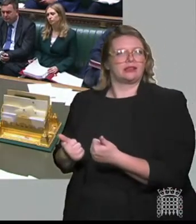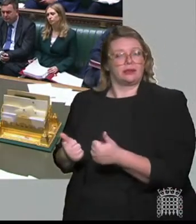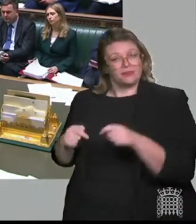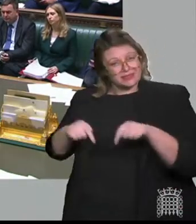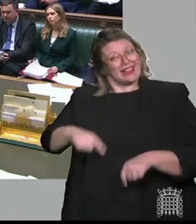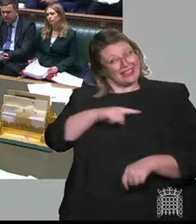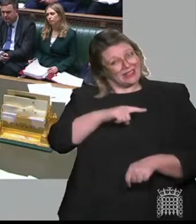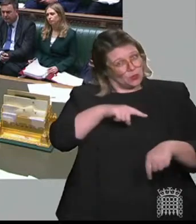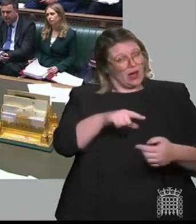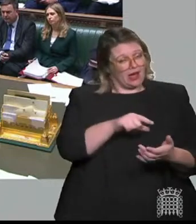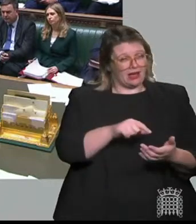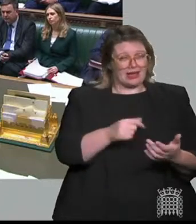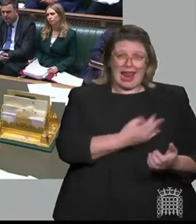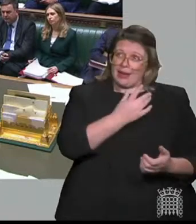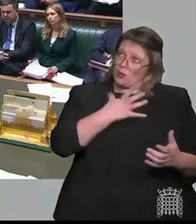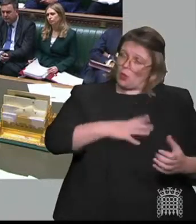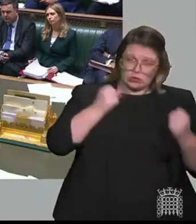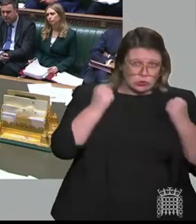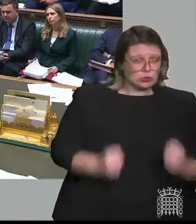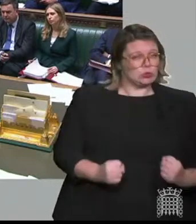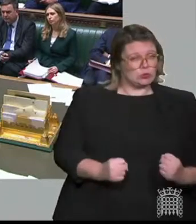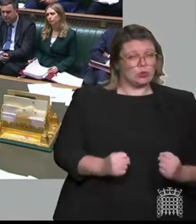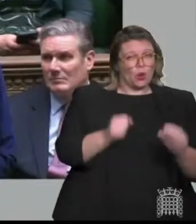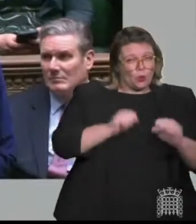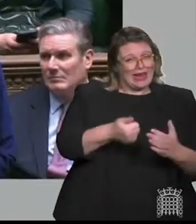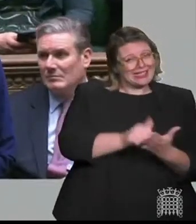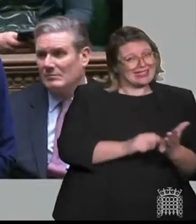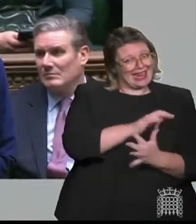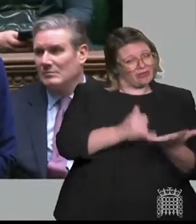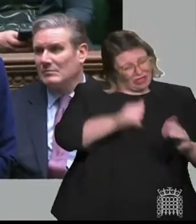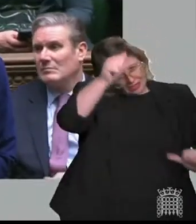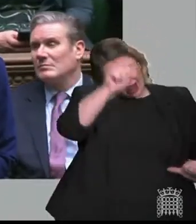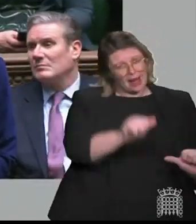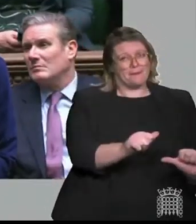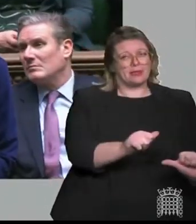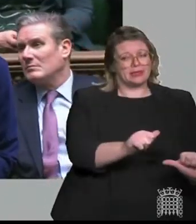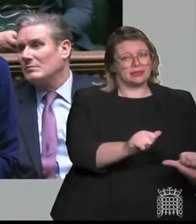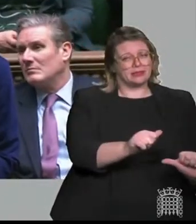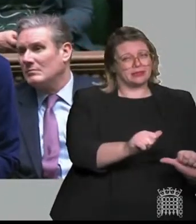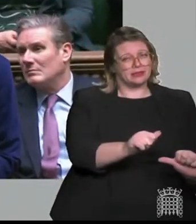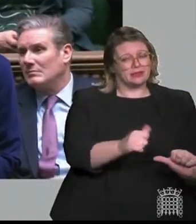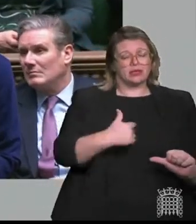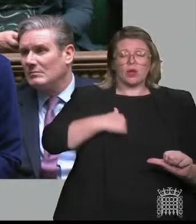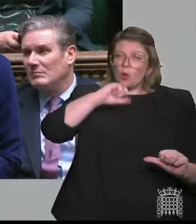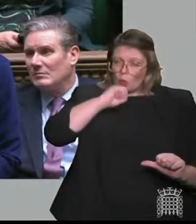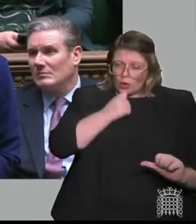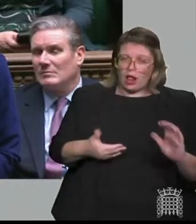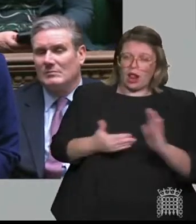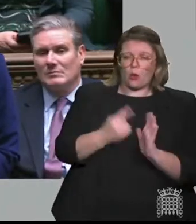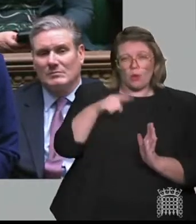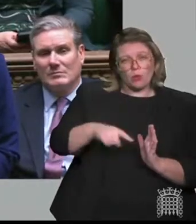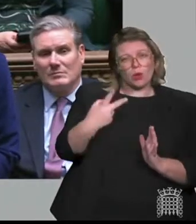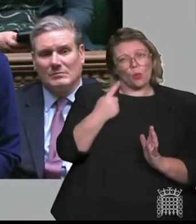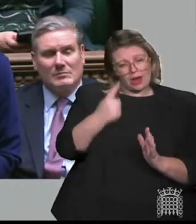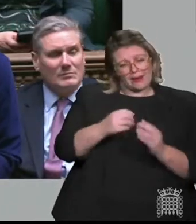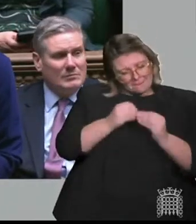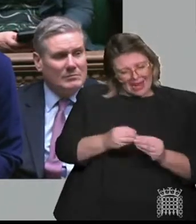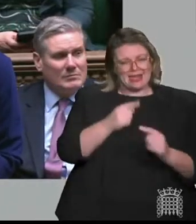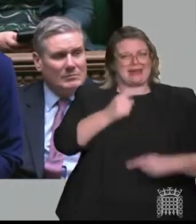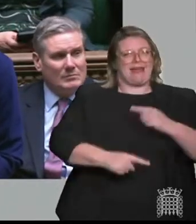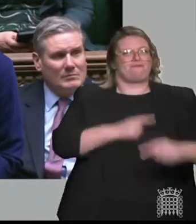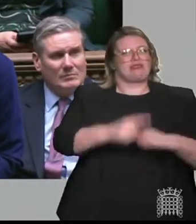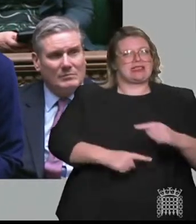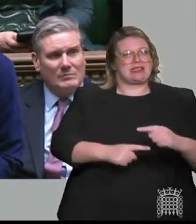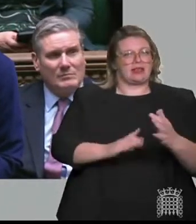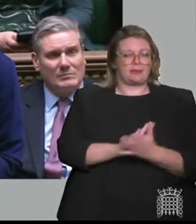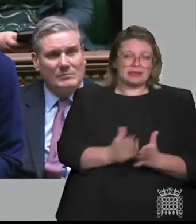cut hospital waiting lists, investing an additional £1.1 billion a year to deliver 2 million